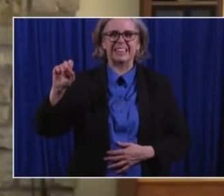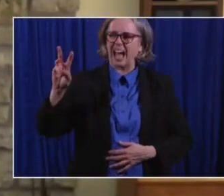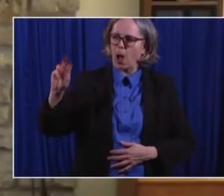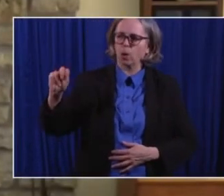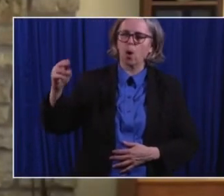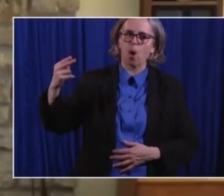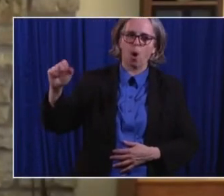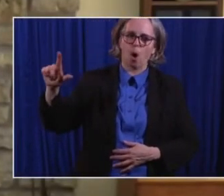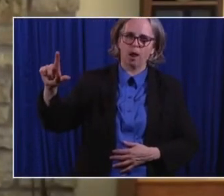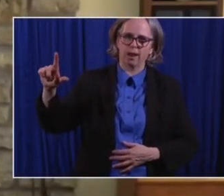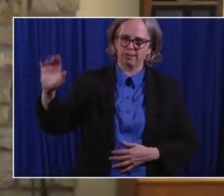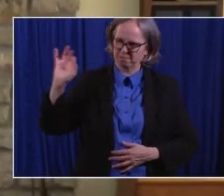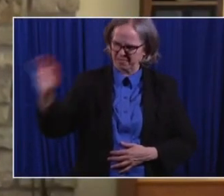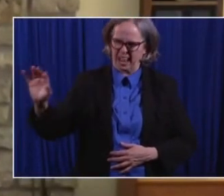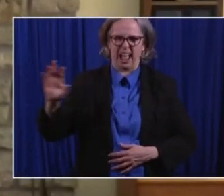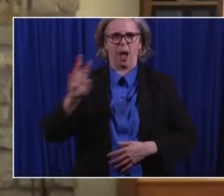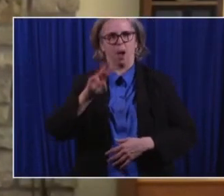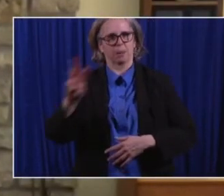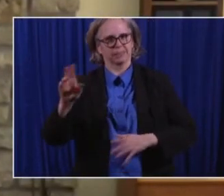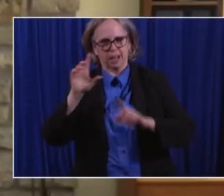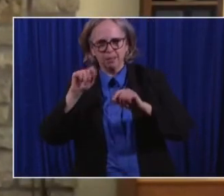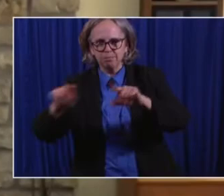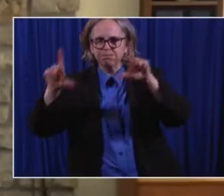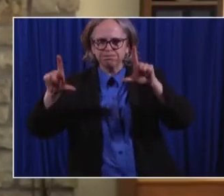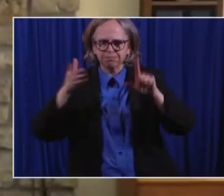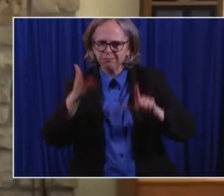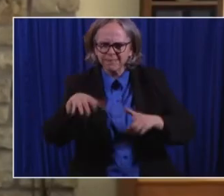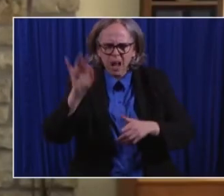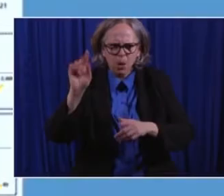slides. We'll see today's slides there.